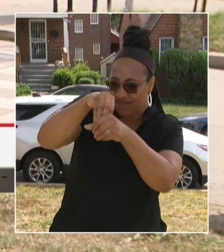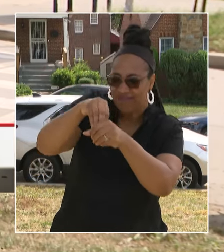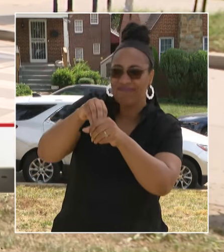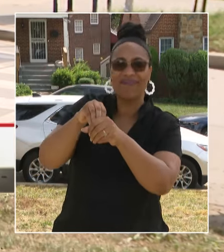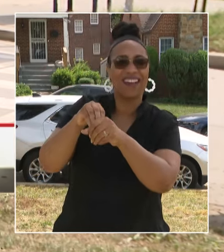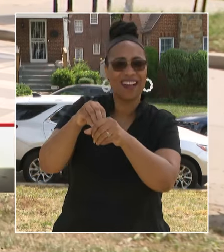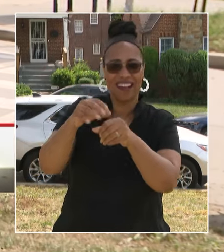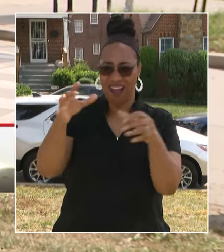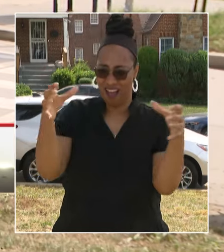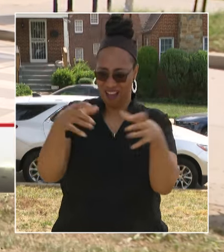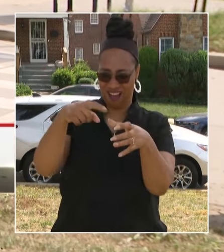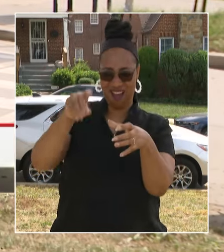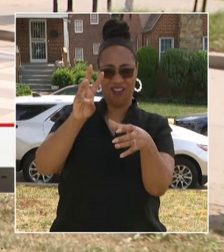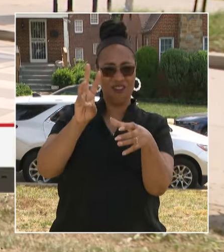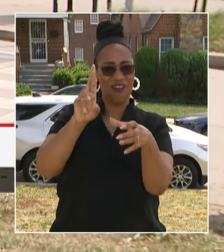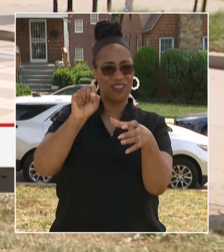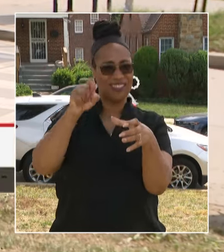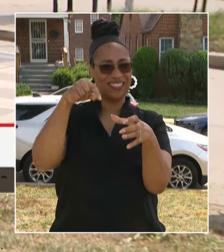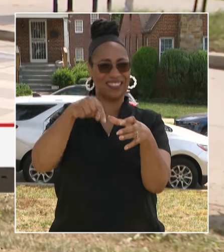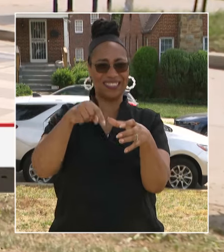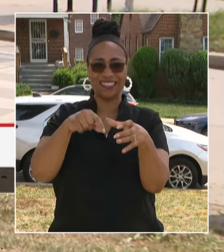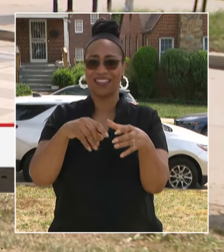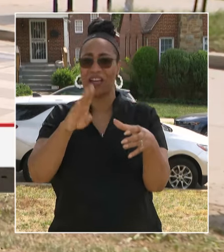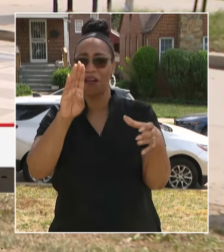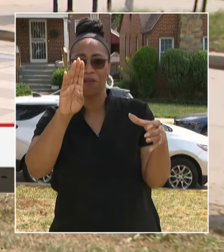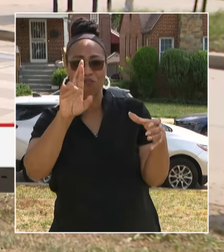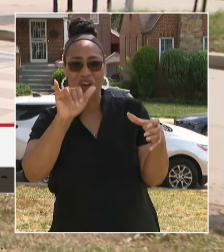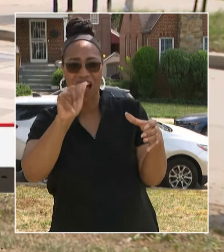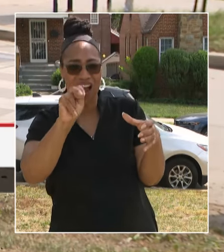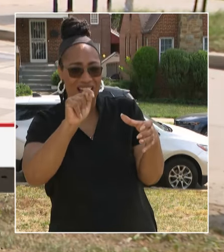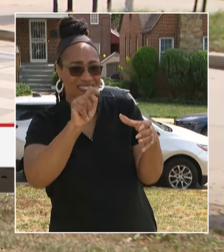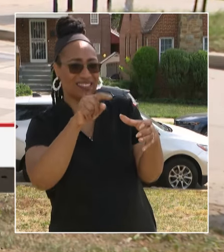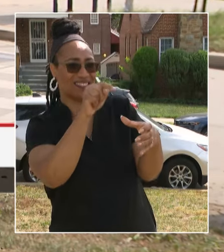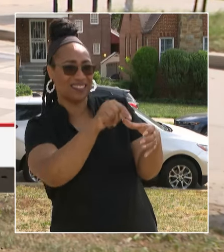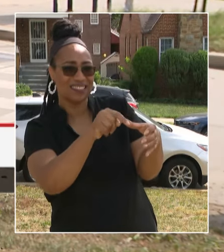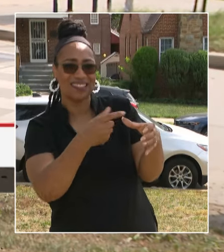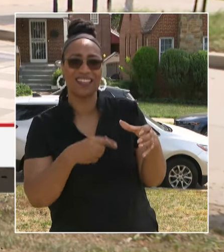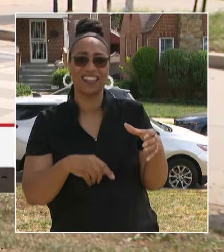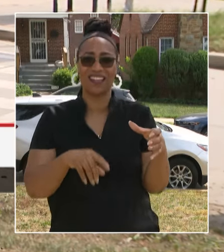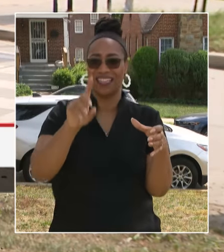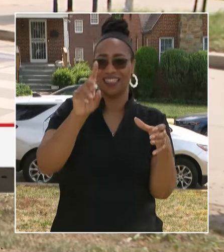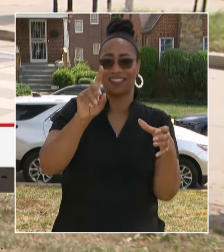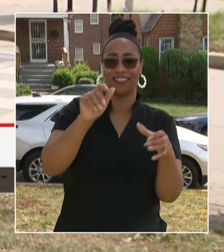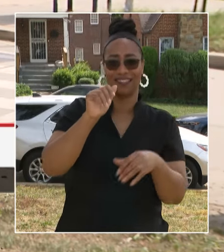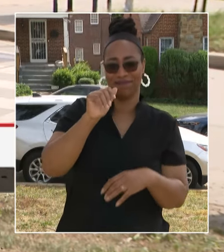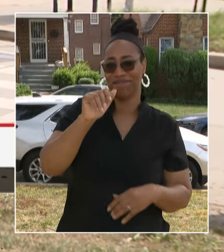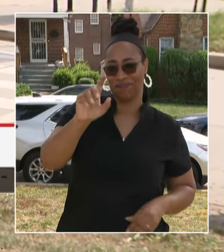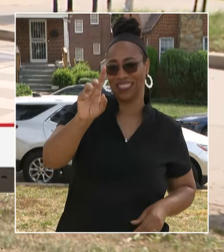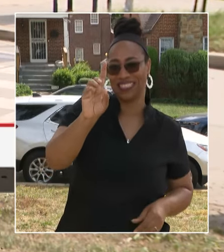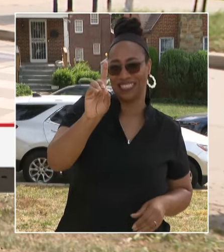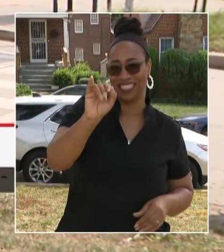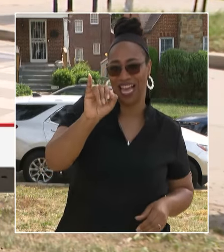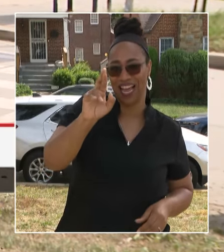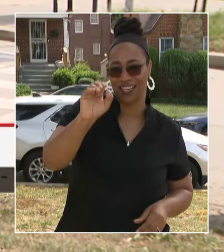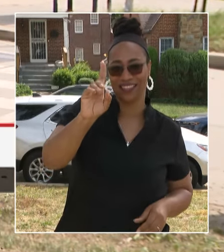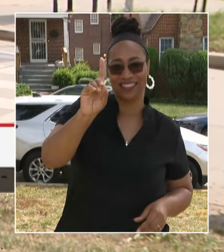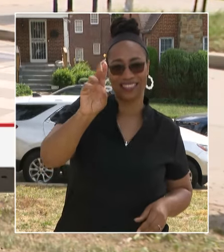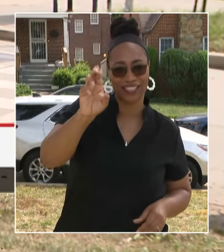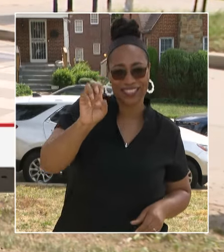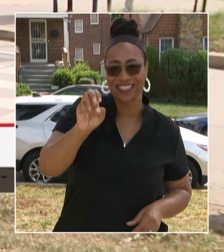course, Deidre, who served on the ANC. We all served on the ANC together. Or whether it's with me being a schoolmate